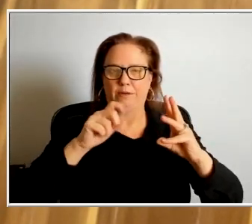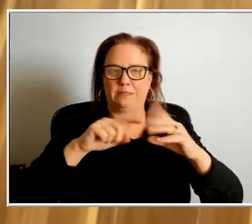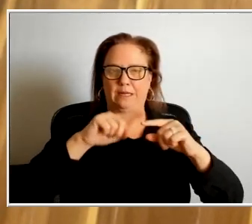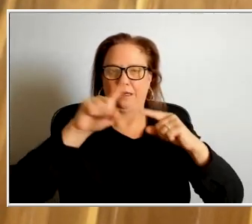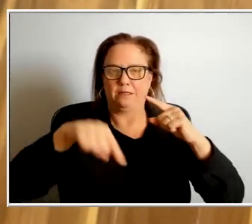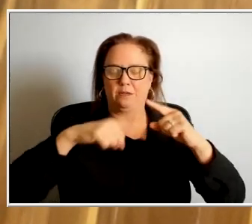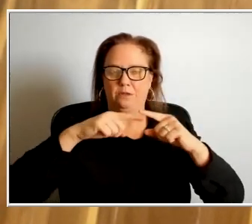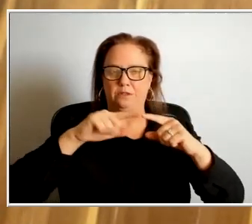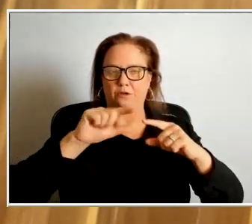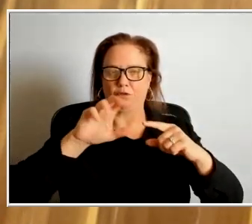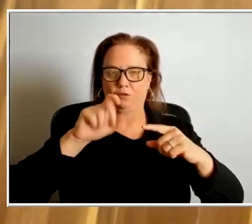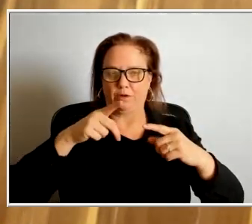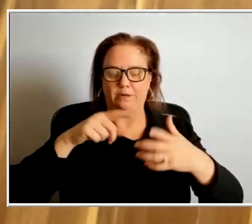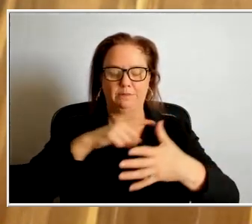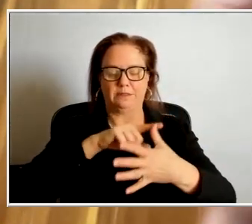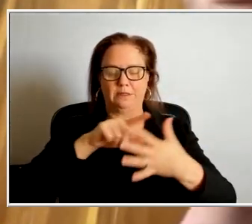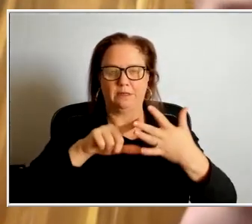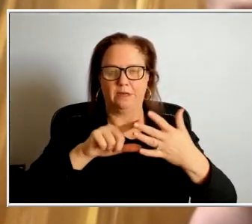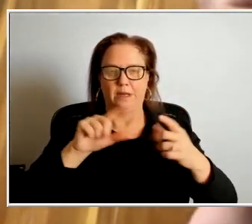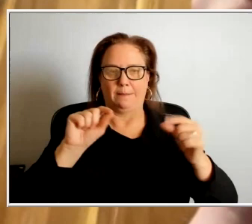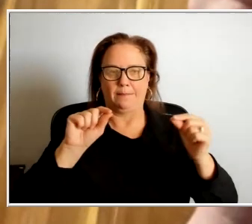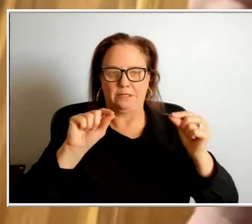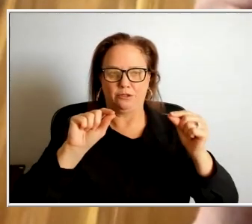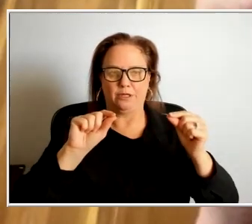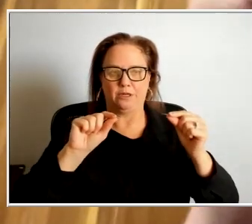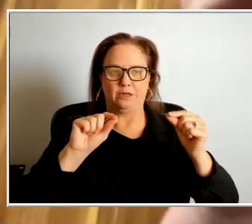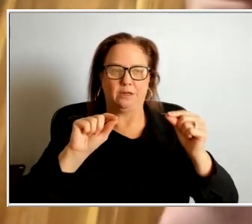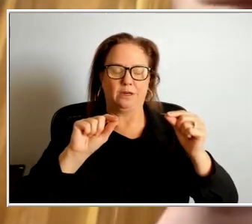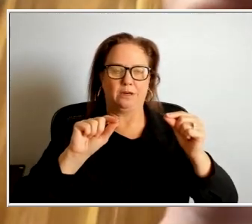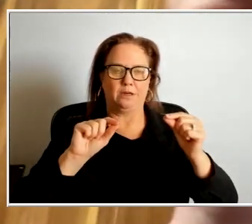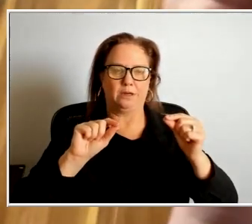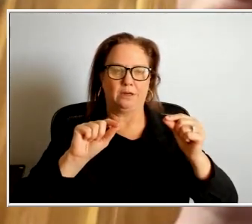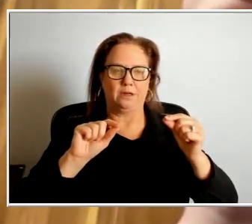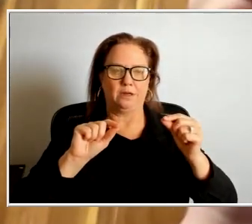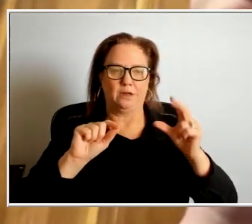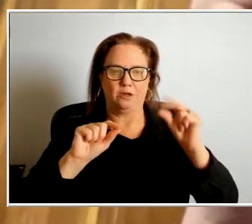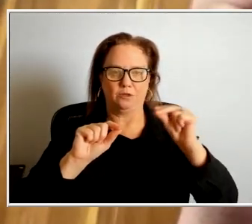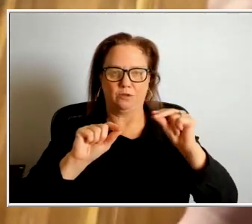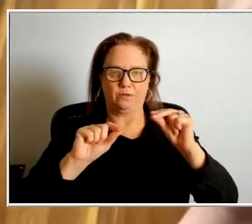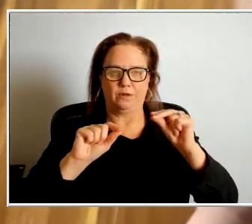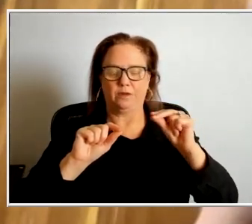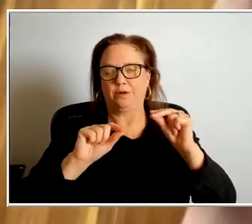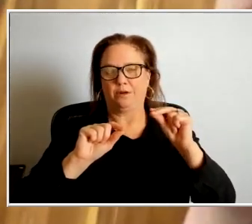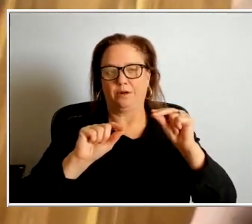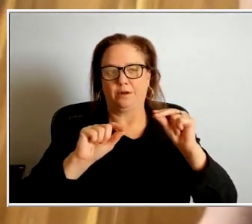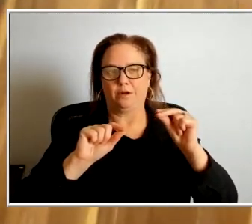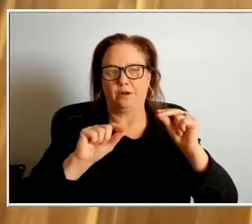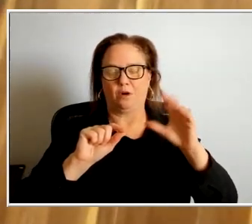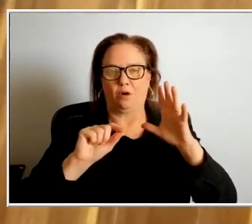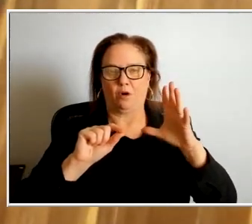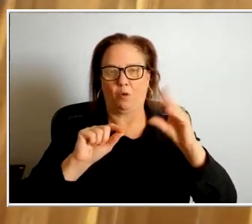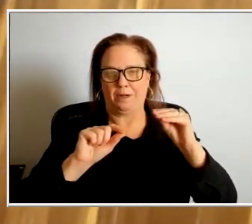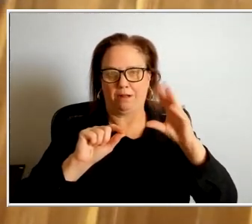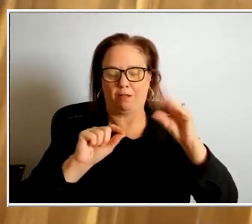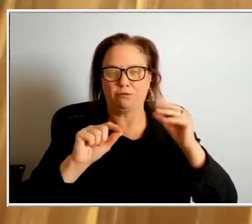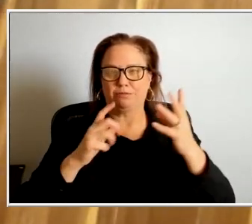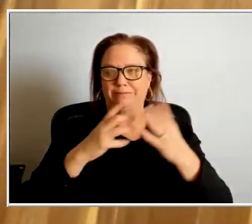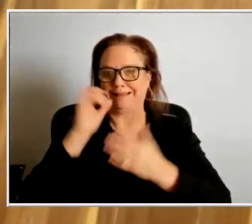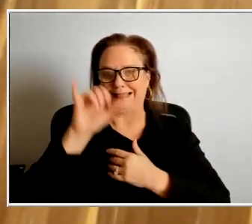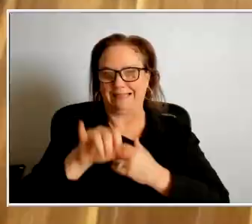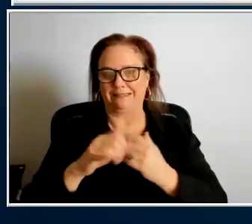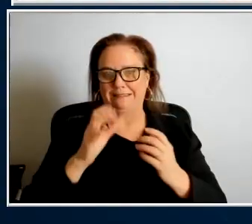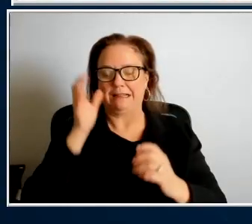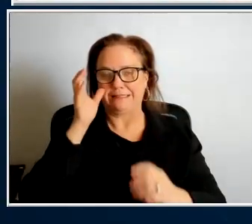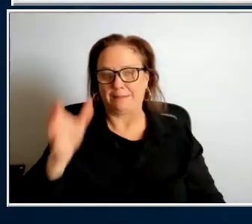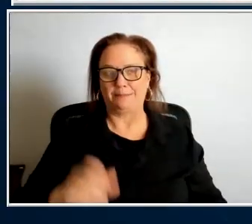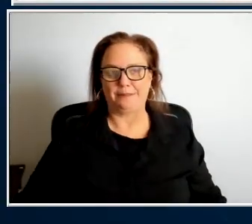through, such as, pinching your finger, or, a 2-fingered pinch, or just your typical open and close.